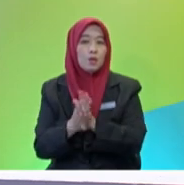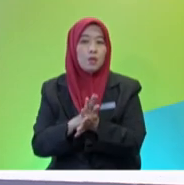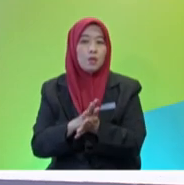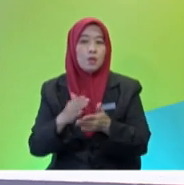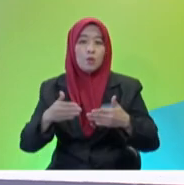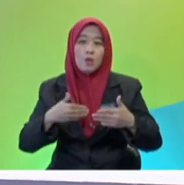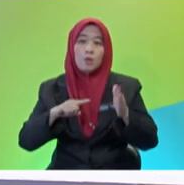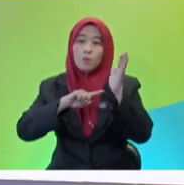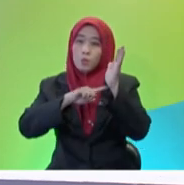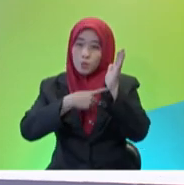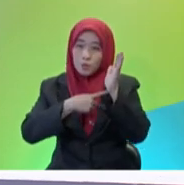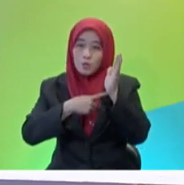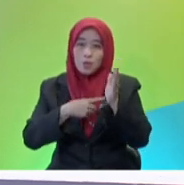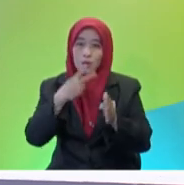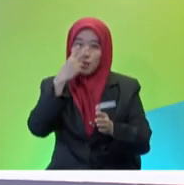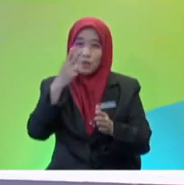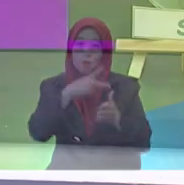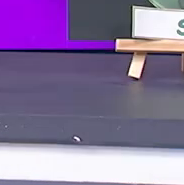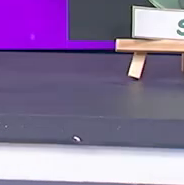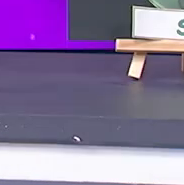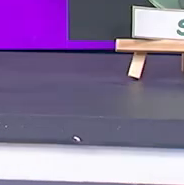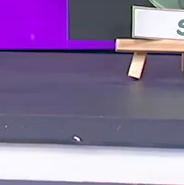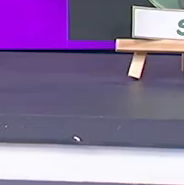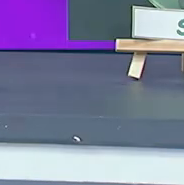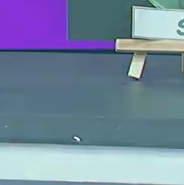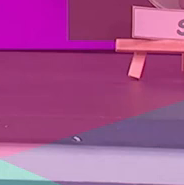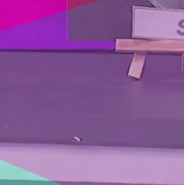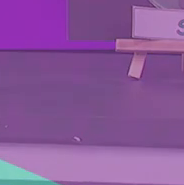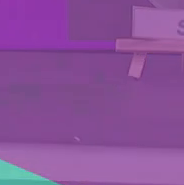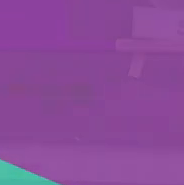else, let's take a look at the teacher's profile.